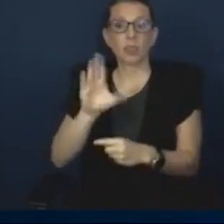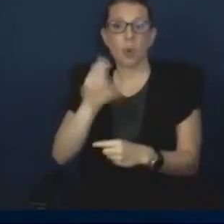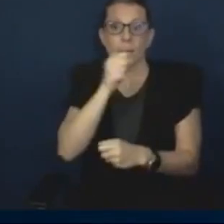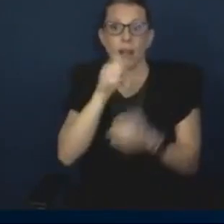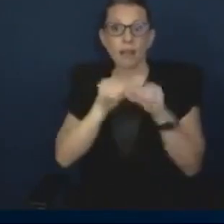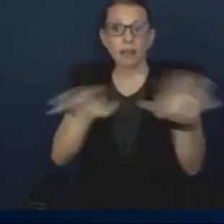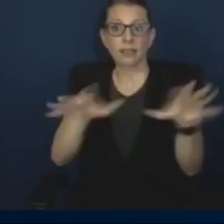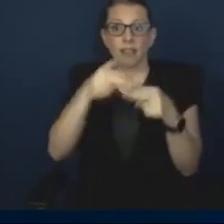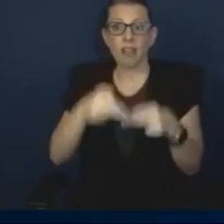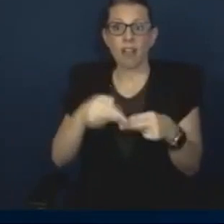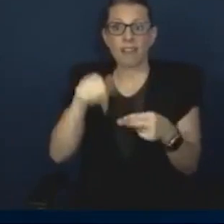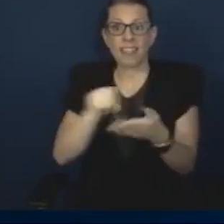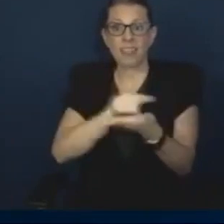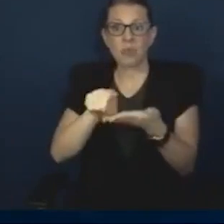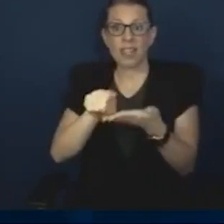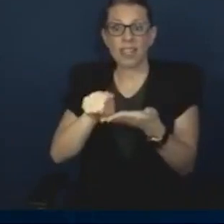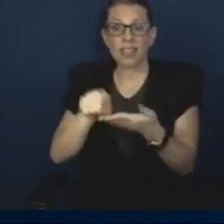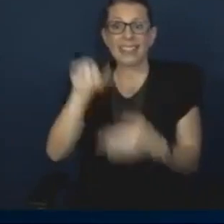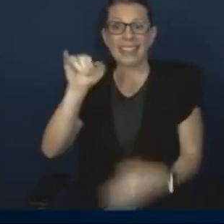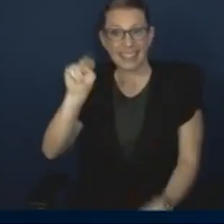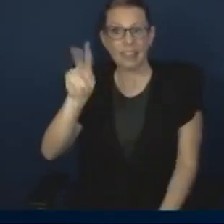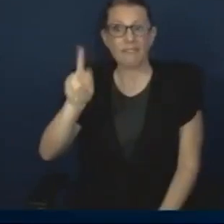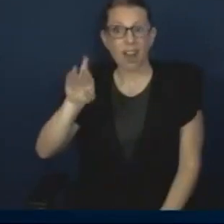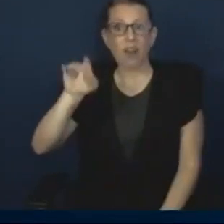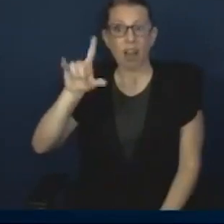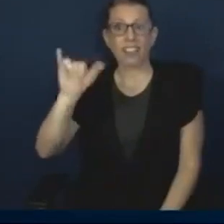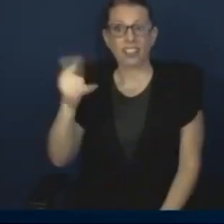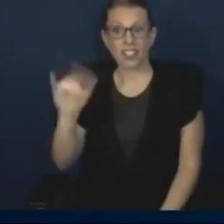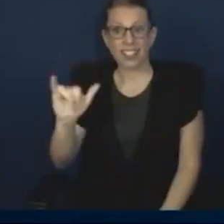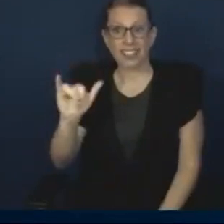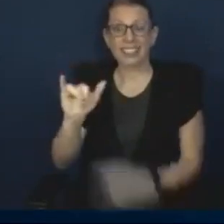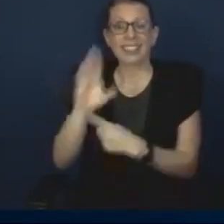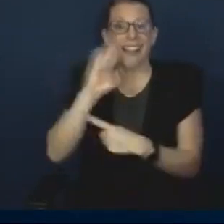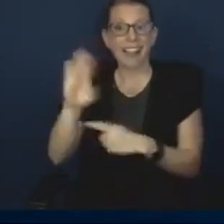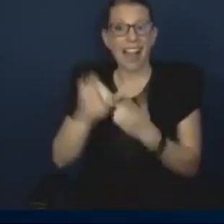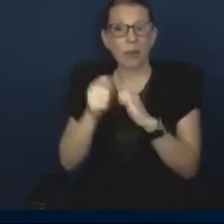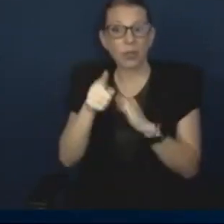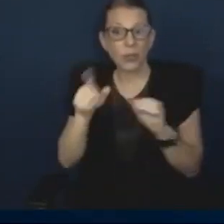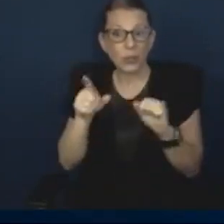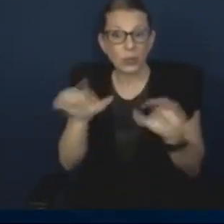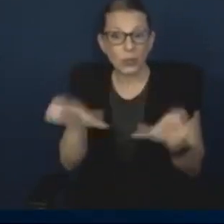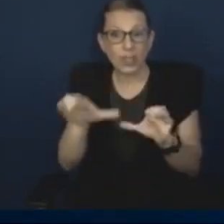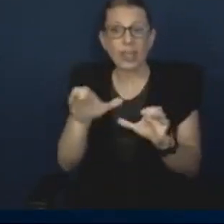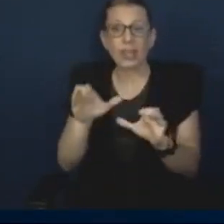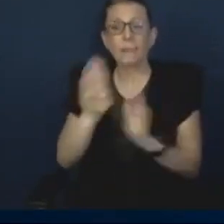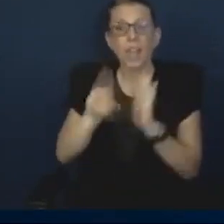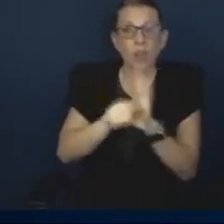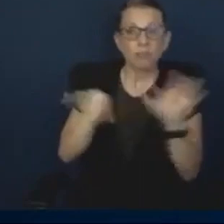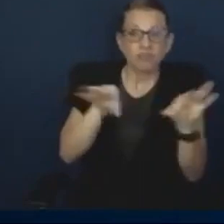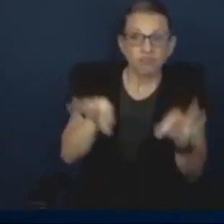good morning to you. How are you today? I just want you to tell us a little bit about your background. Tell us a little bit about yourself.